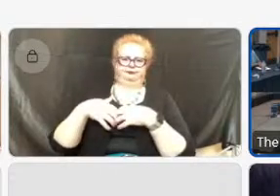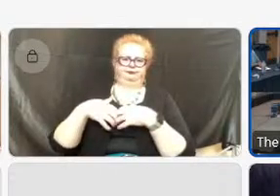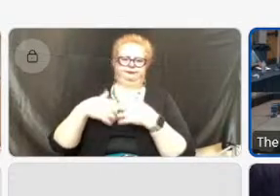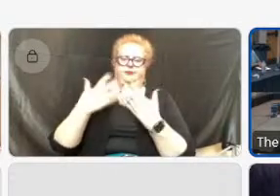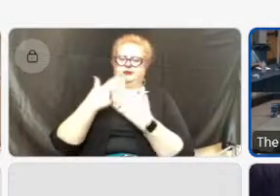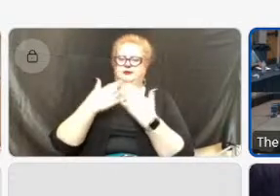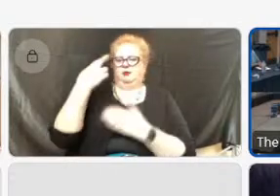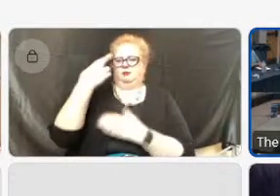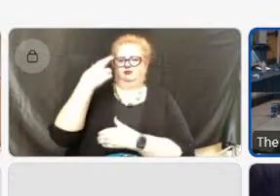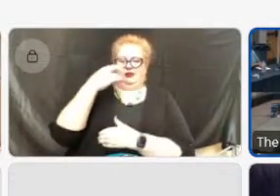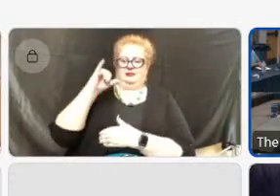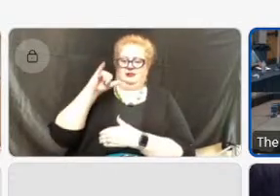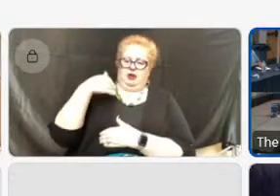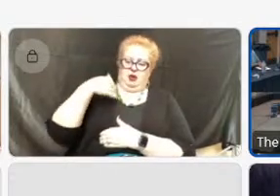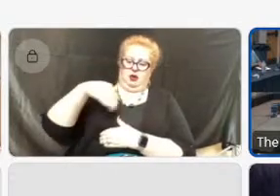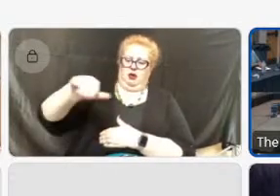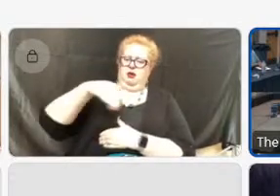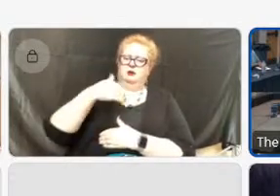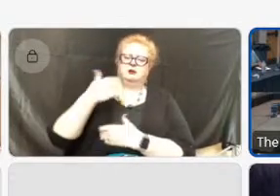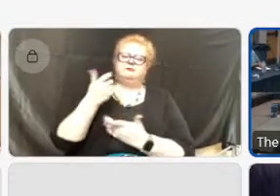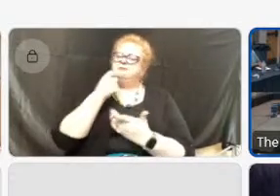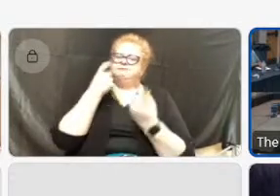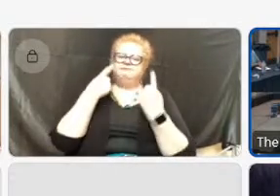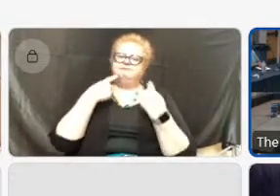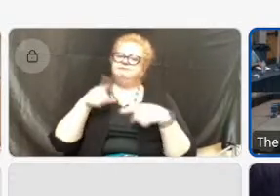can't make it in there.